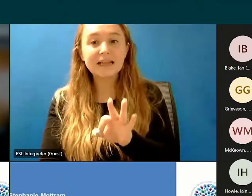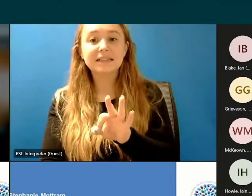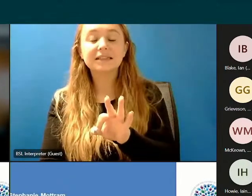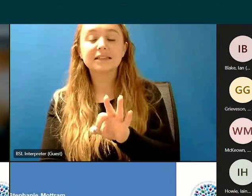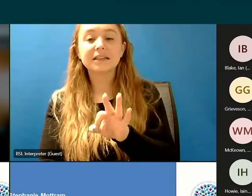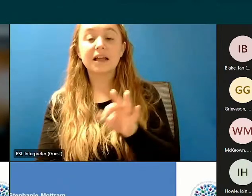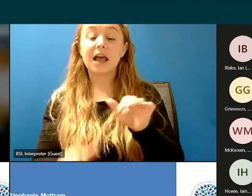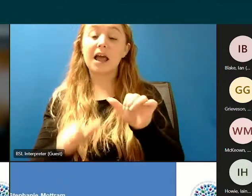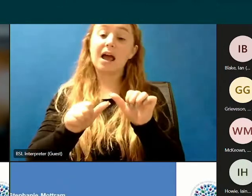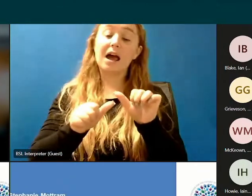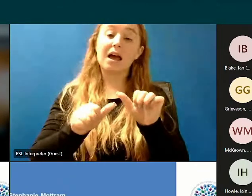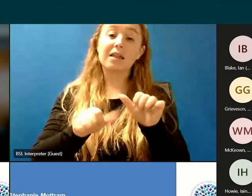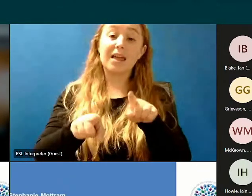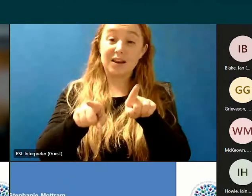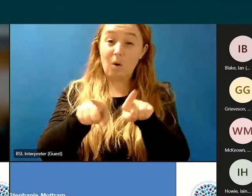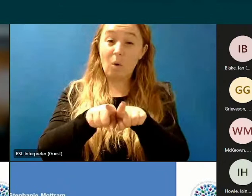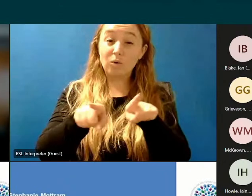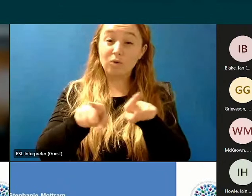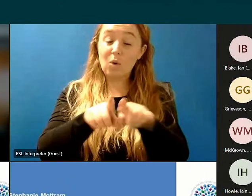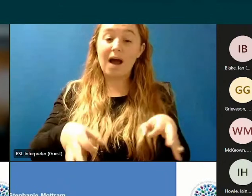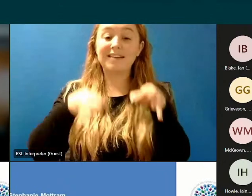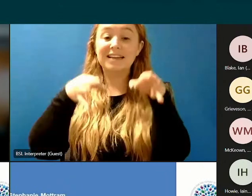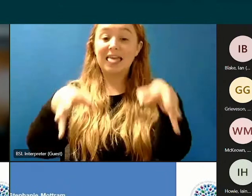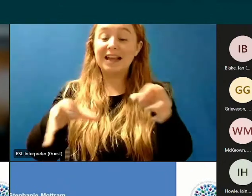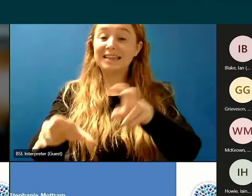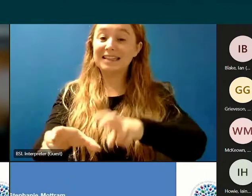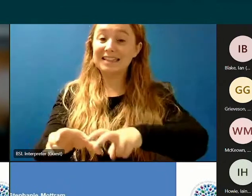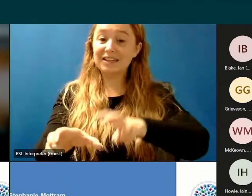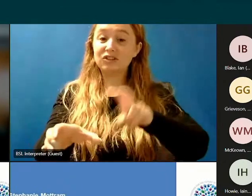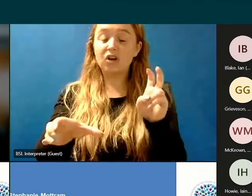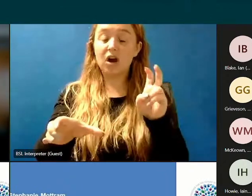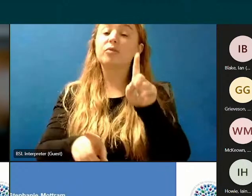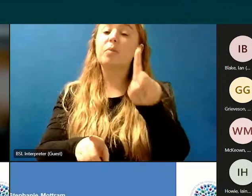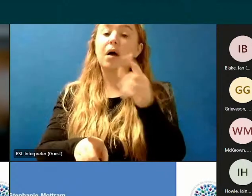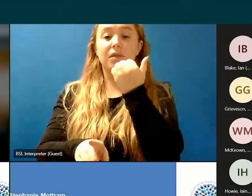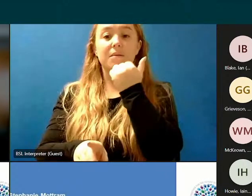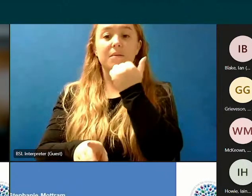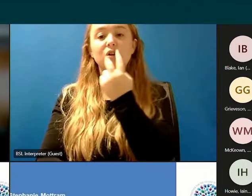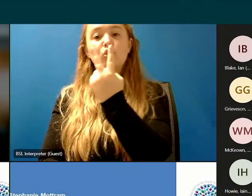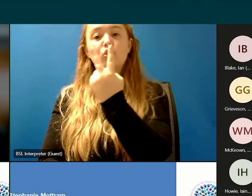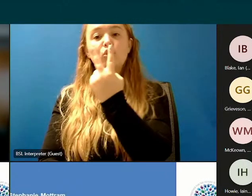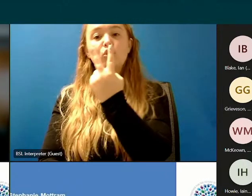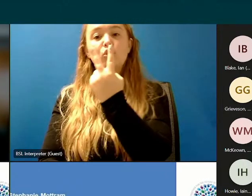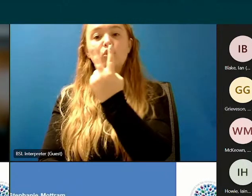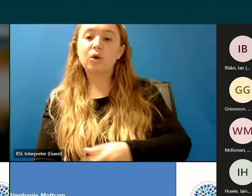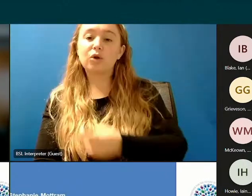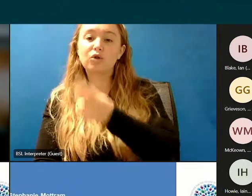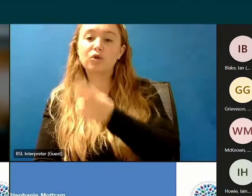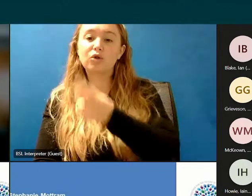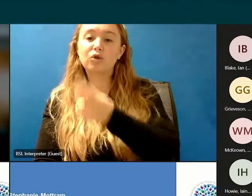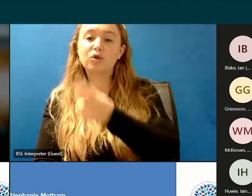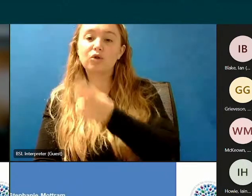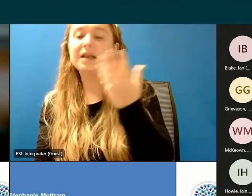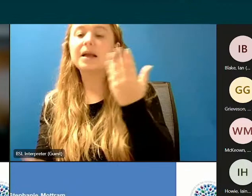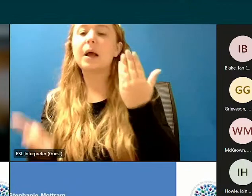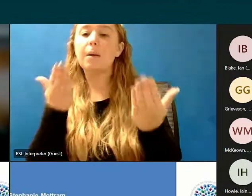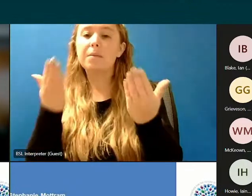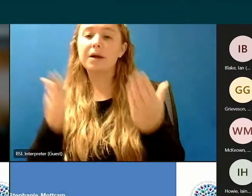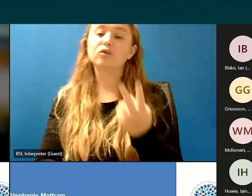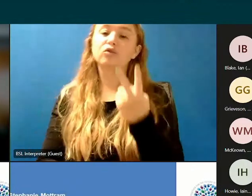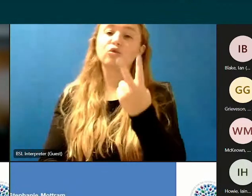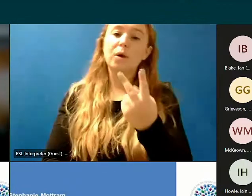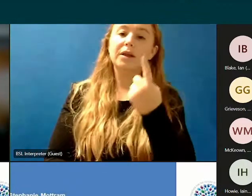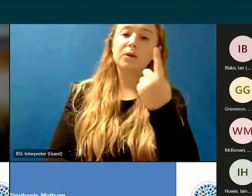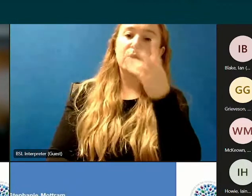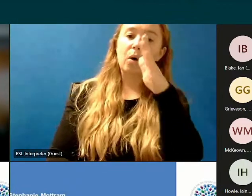straight after that, you've got delayed discharges, but the figures obviously are 22-23 compared to 21-22, and